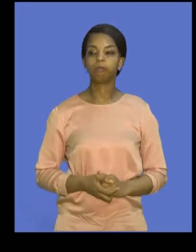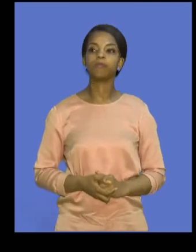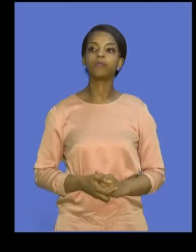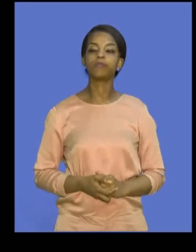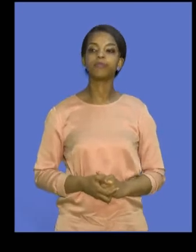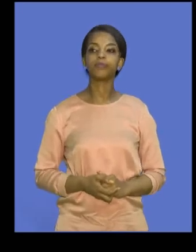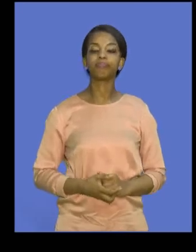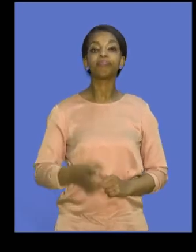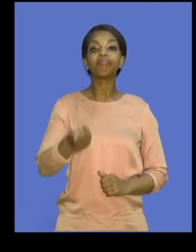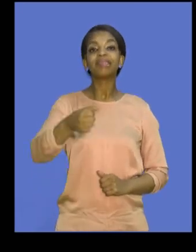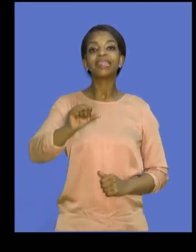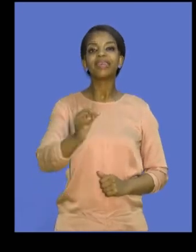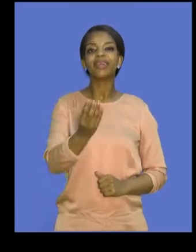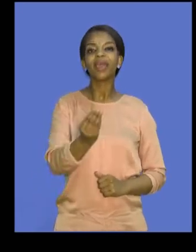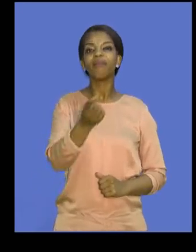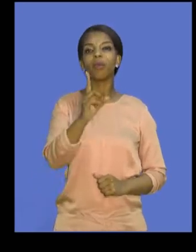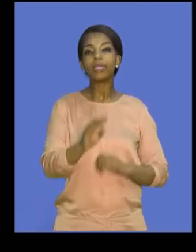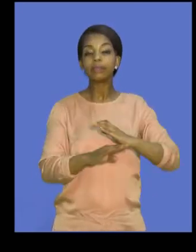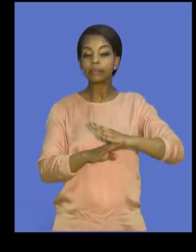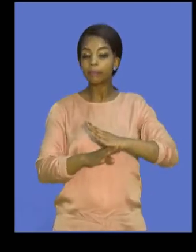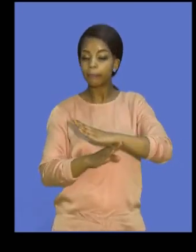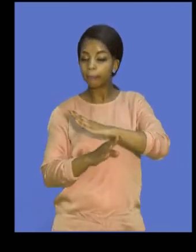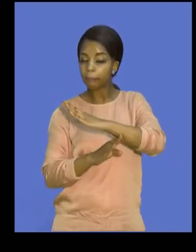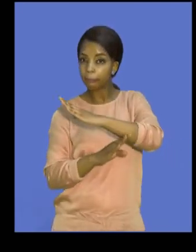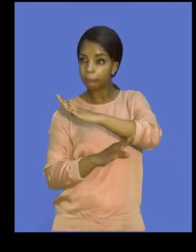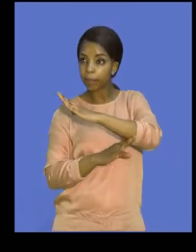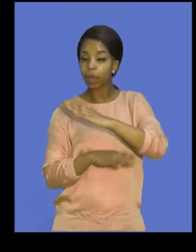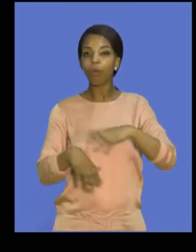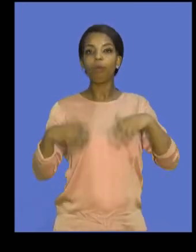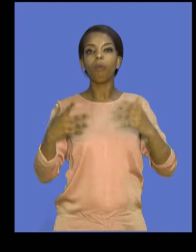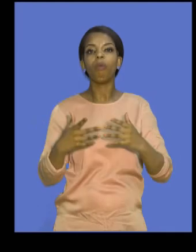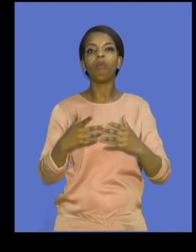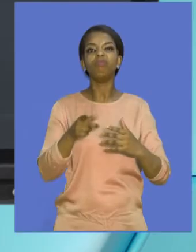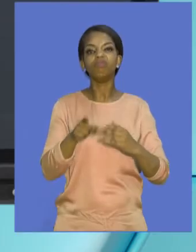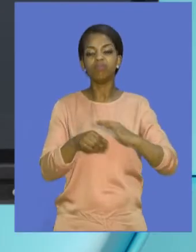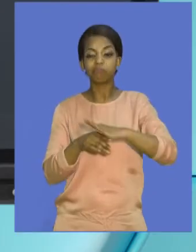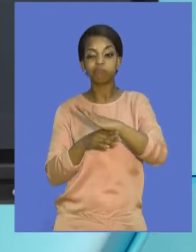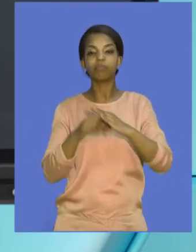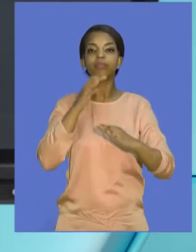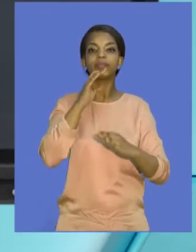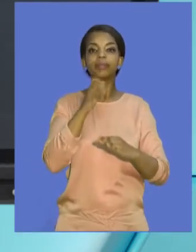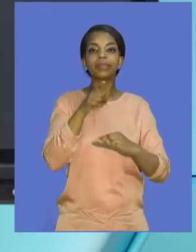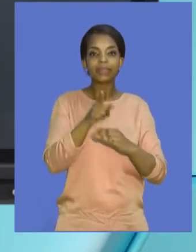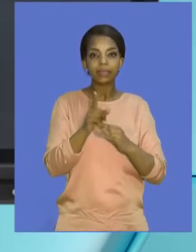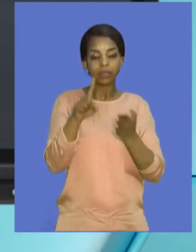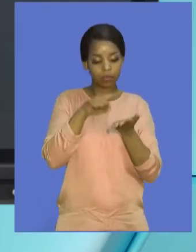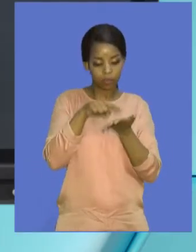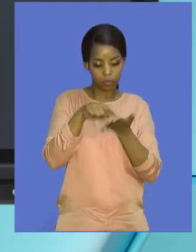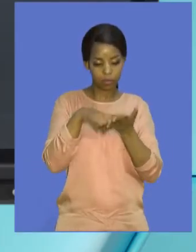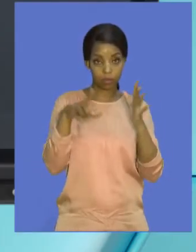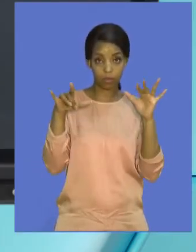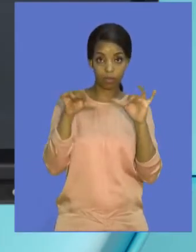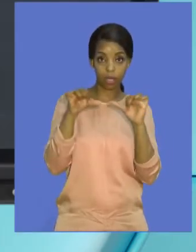at the steepness of a slope. So the rate of change is measured as the gradient. Remember,